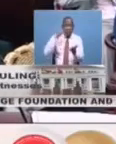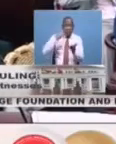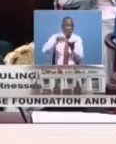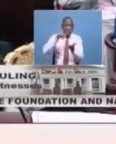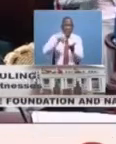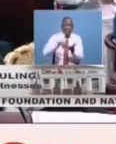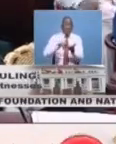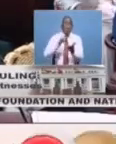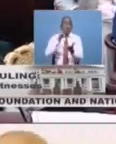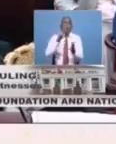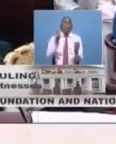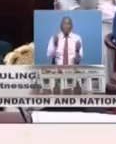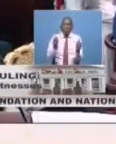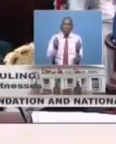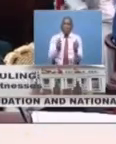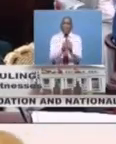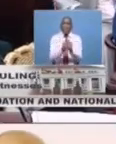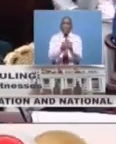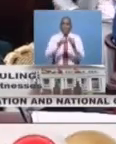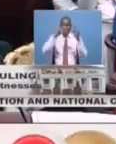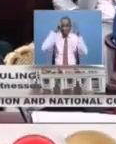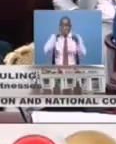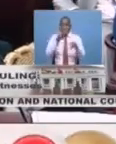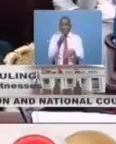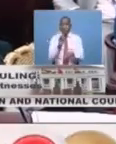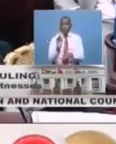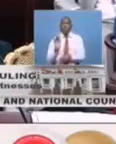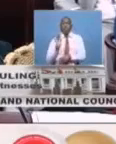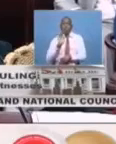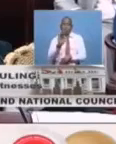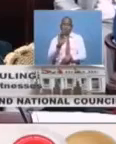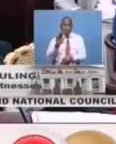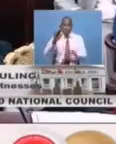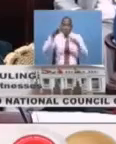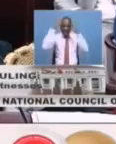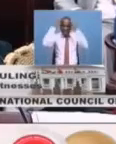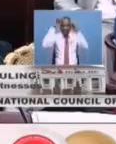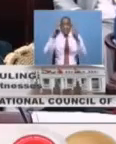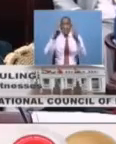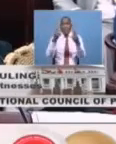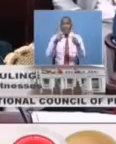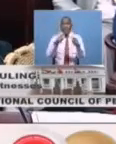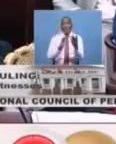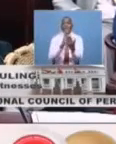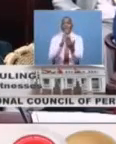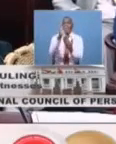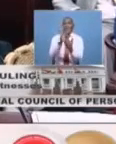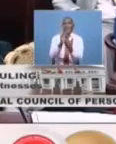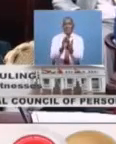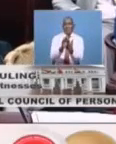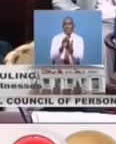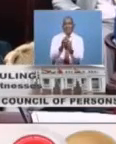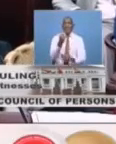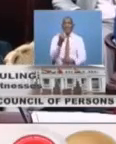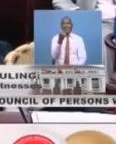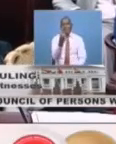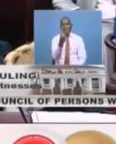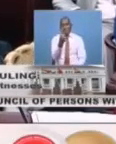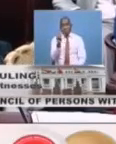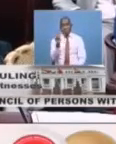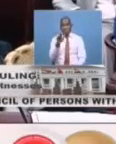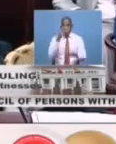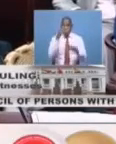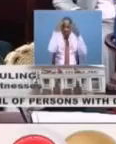is in respect of your ruling of the 11th of February.